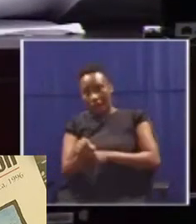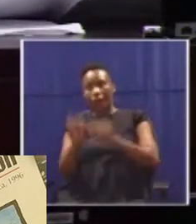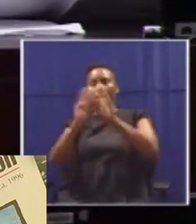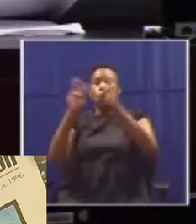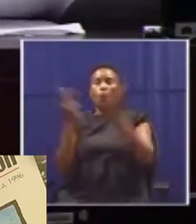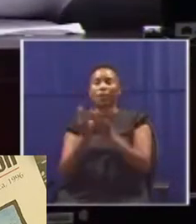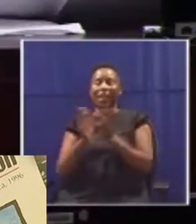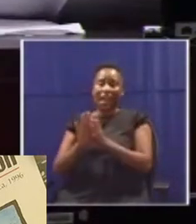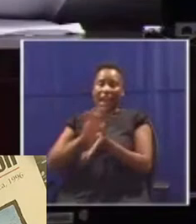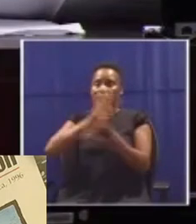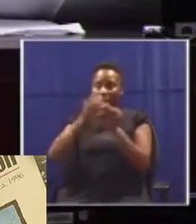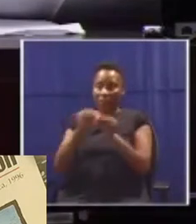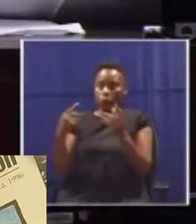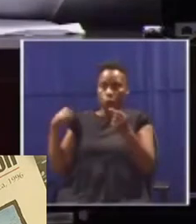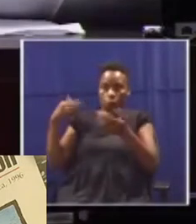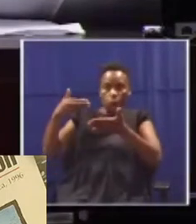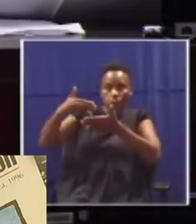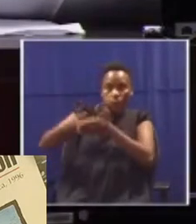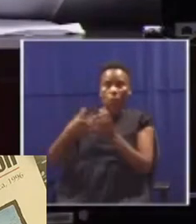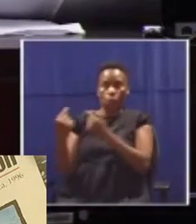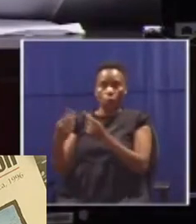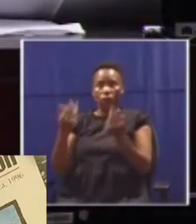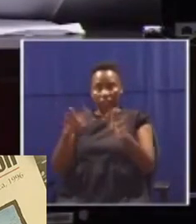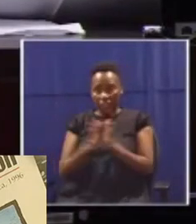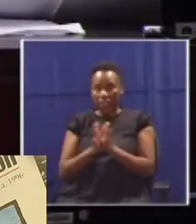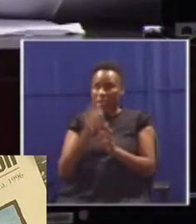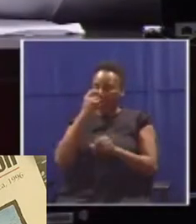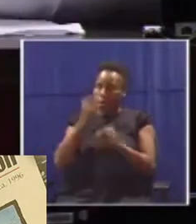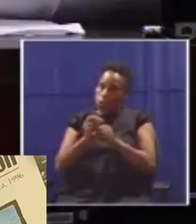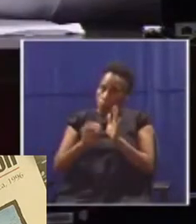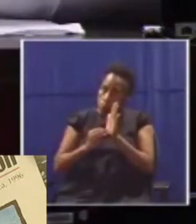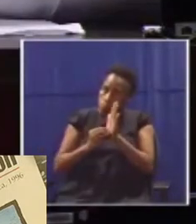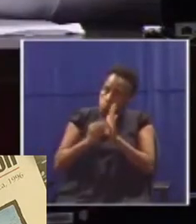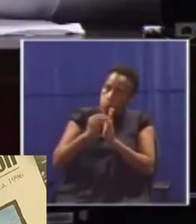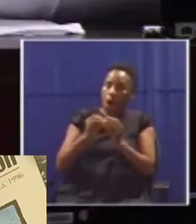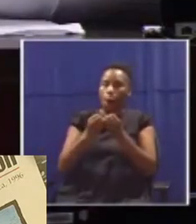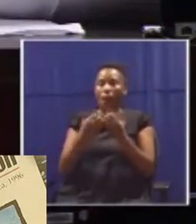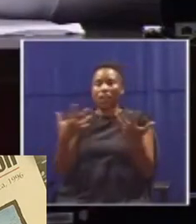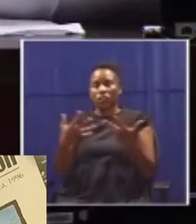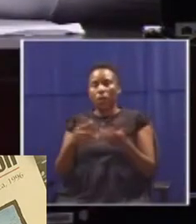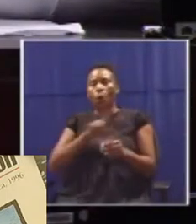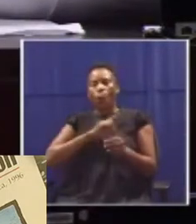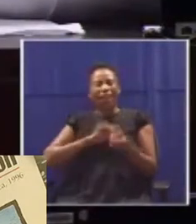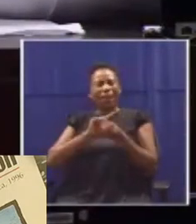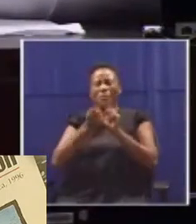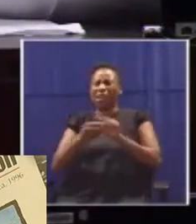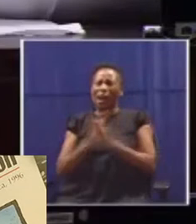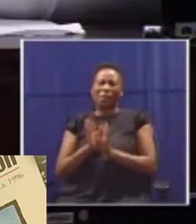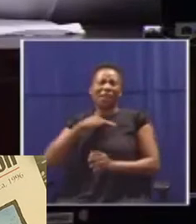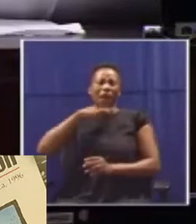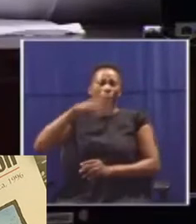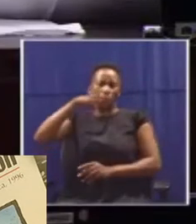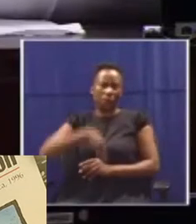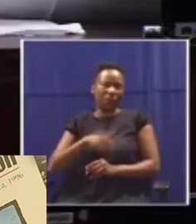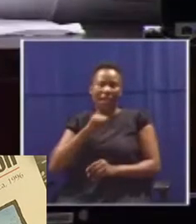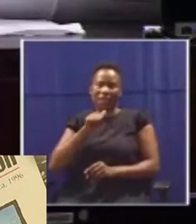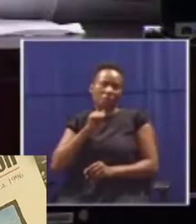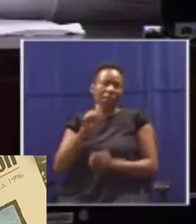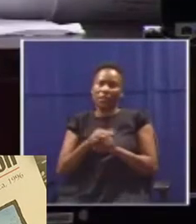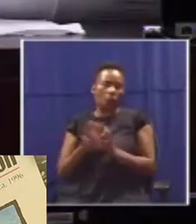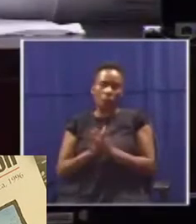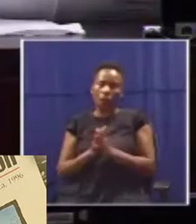until now has to be evolved, because it has become no longer enough, no matter how good